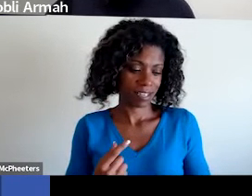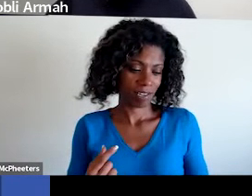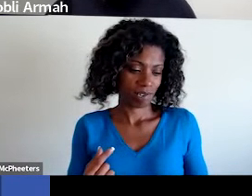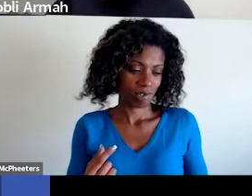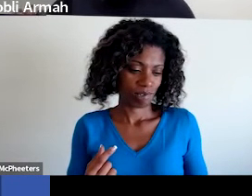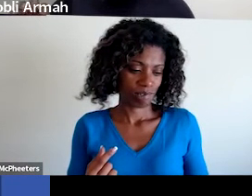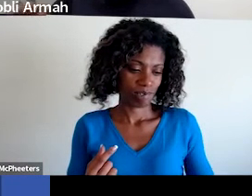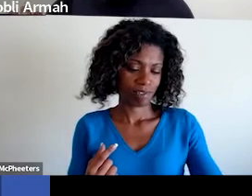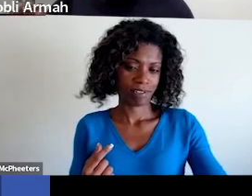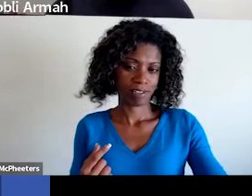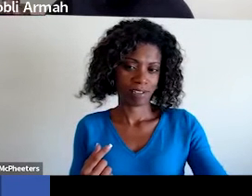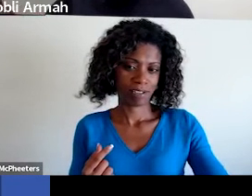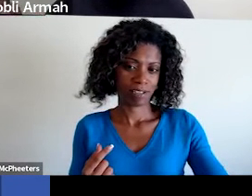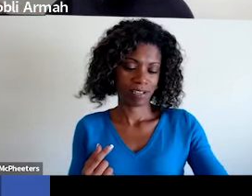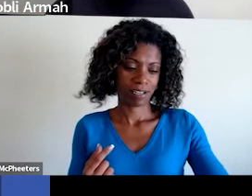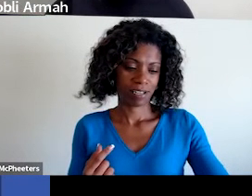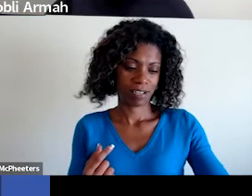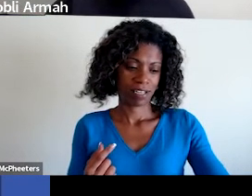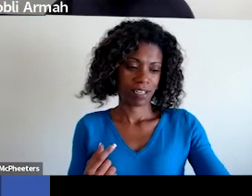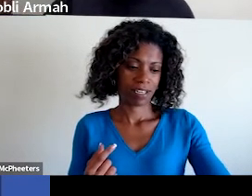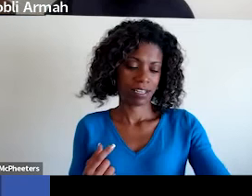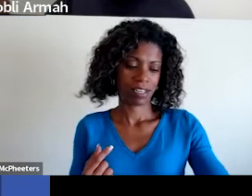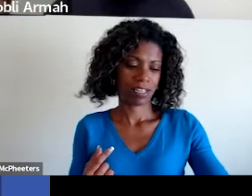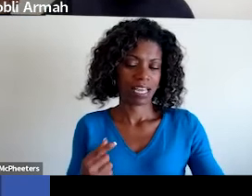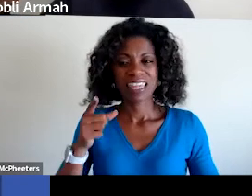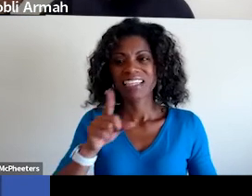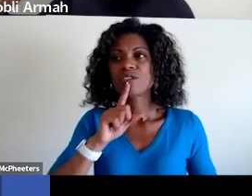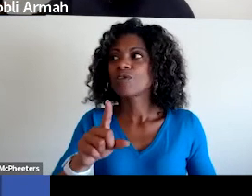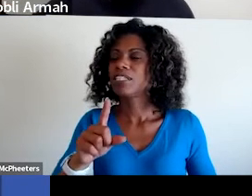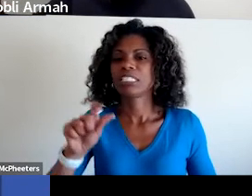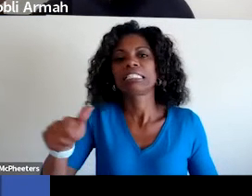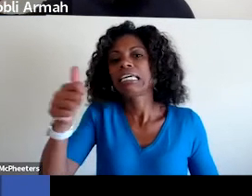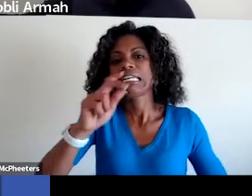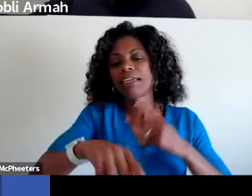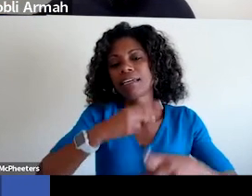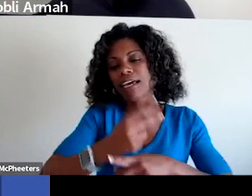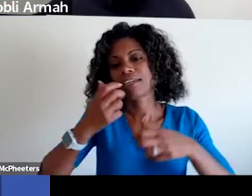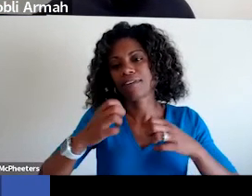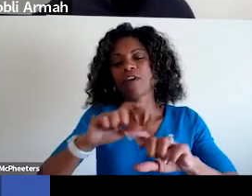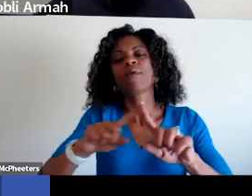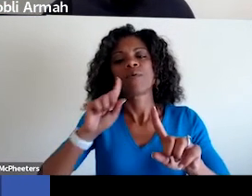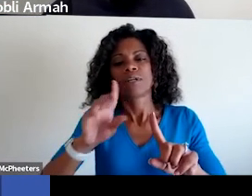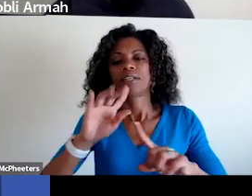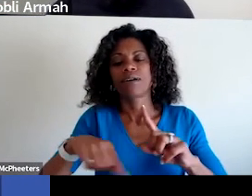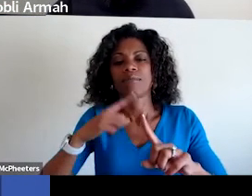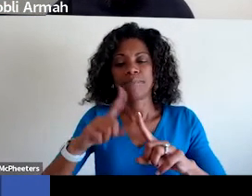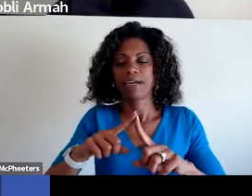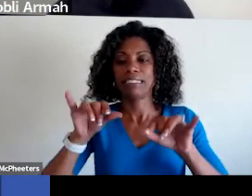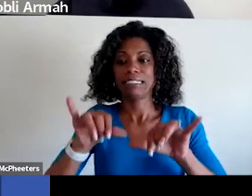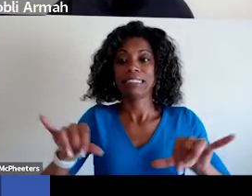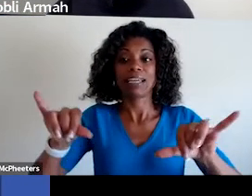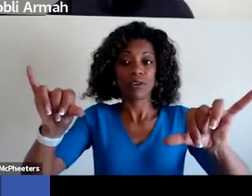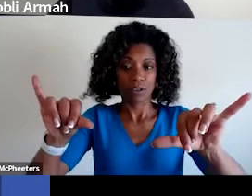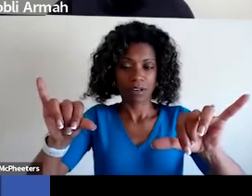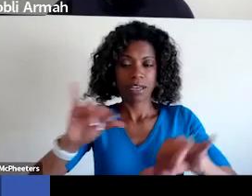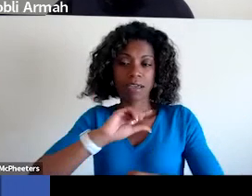Okay, and this is just taking any active effort. Later on, we're going to talk about the quality or the standard of these efforts. But if anything is happening